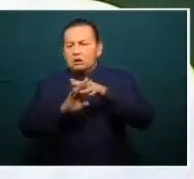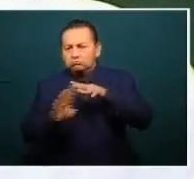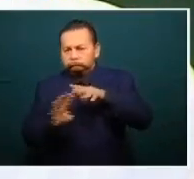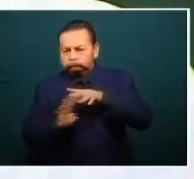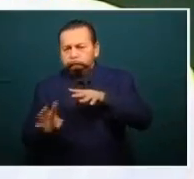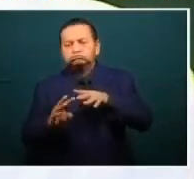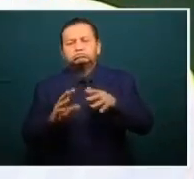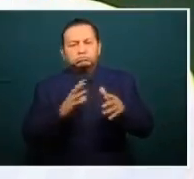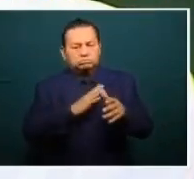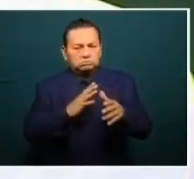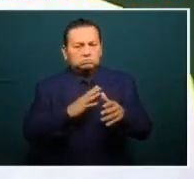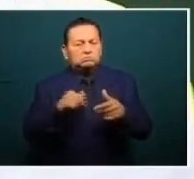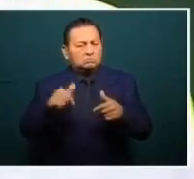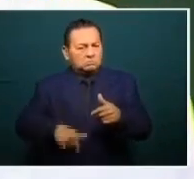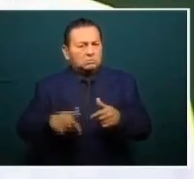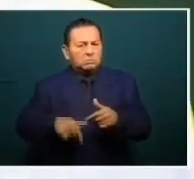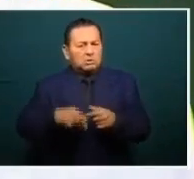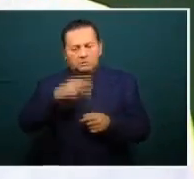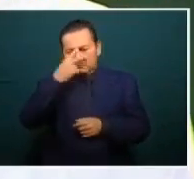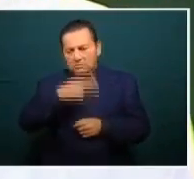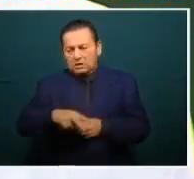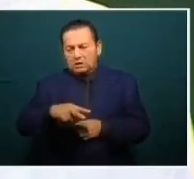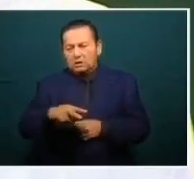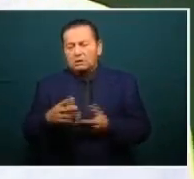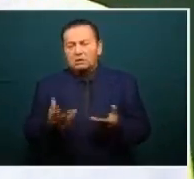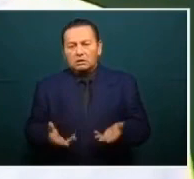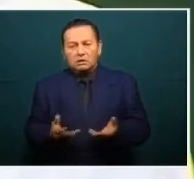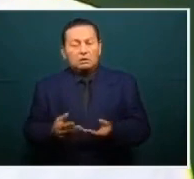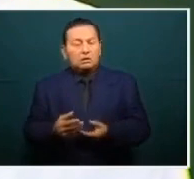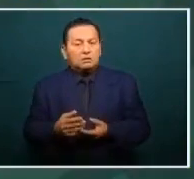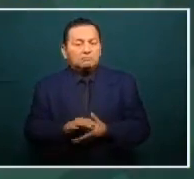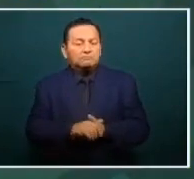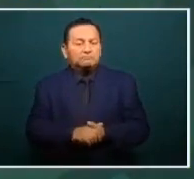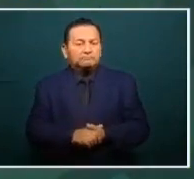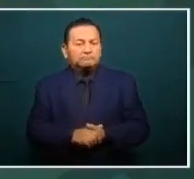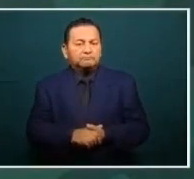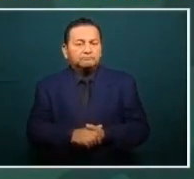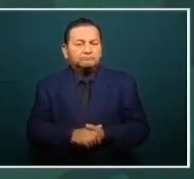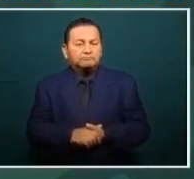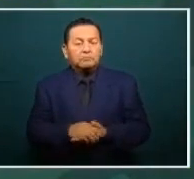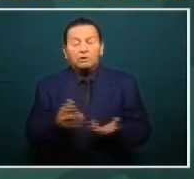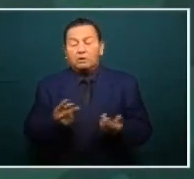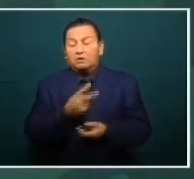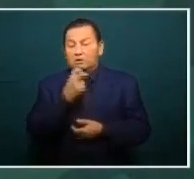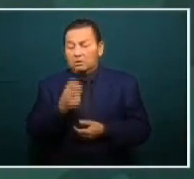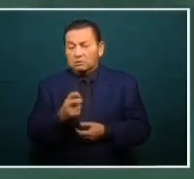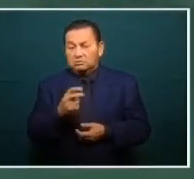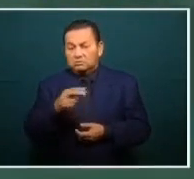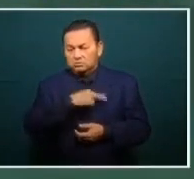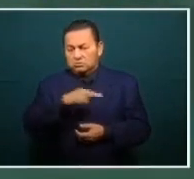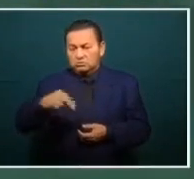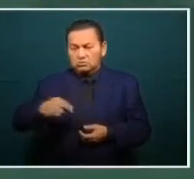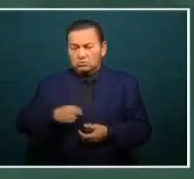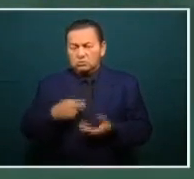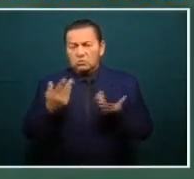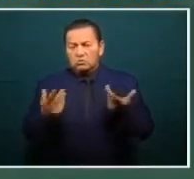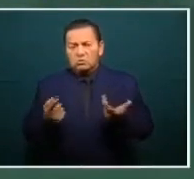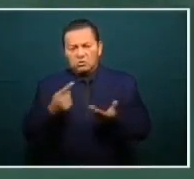but we happen to be in the middle. But even so,